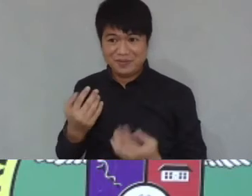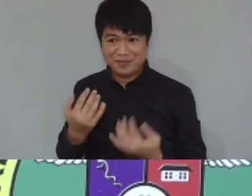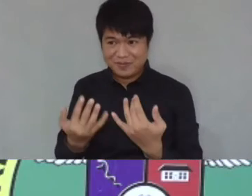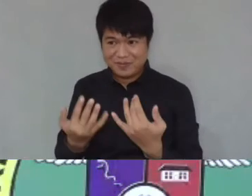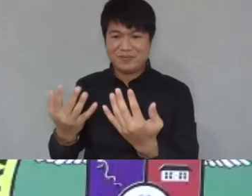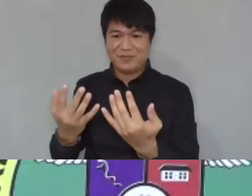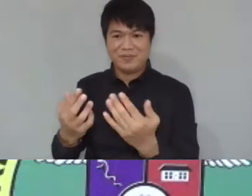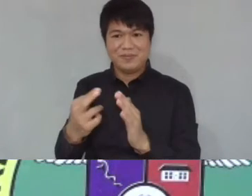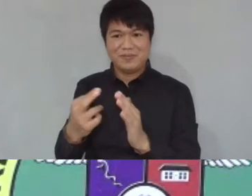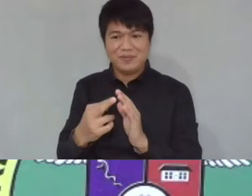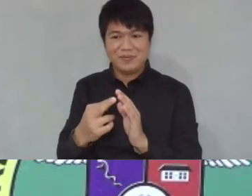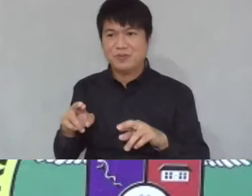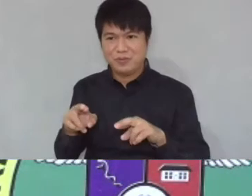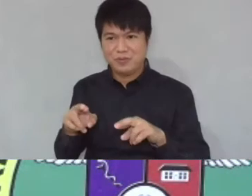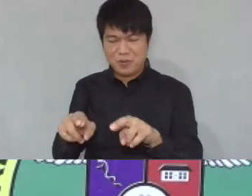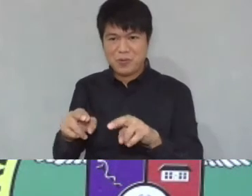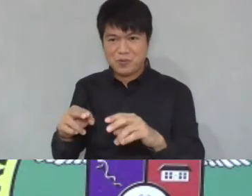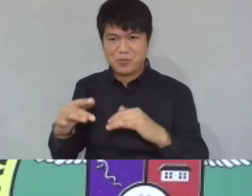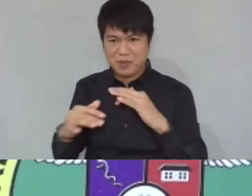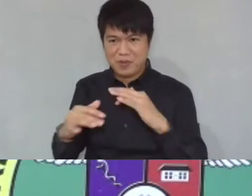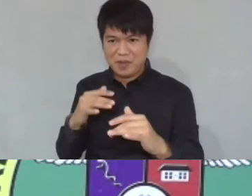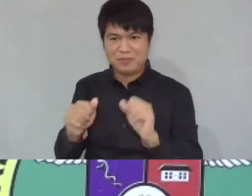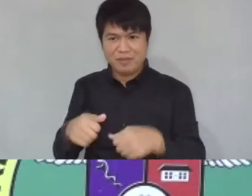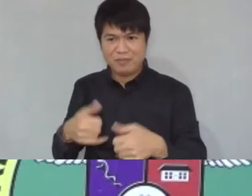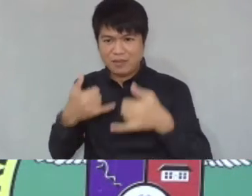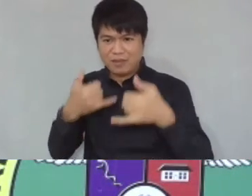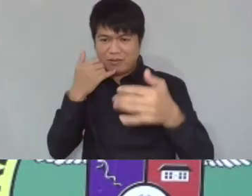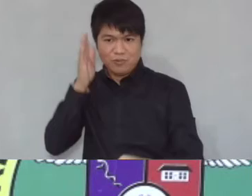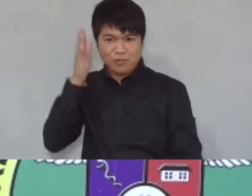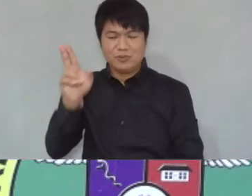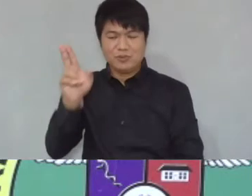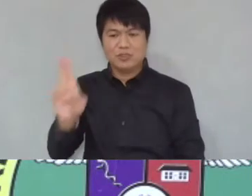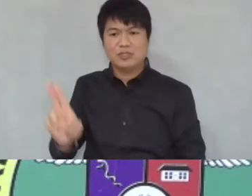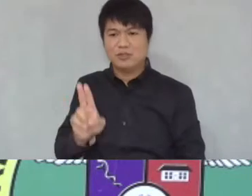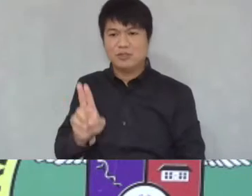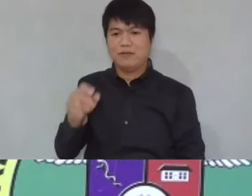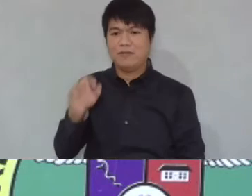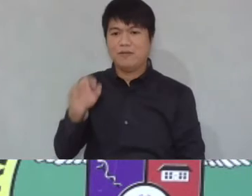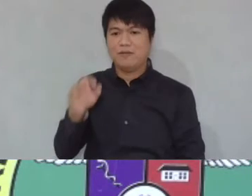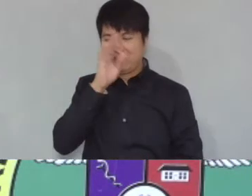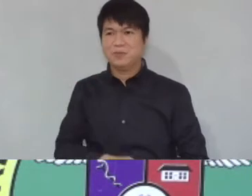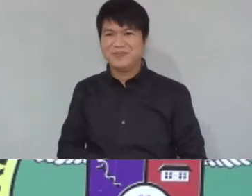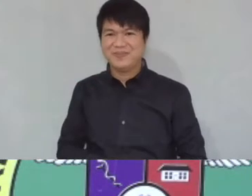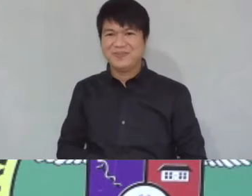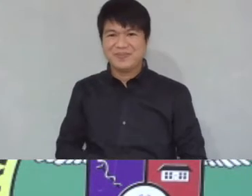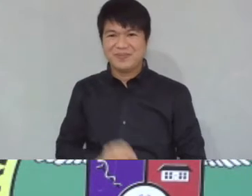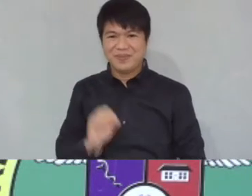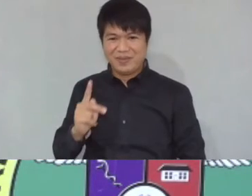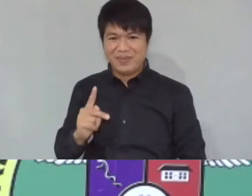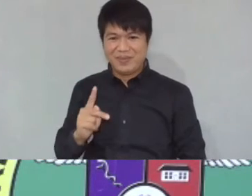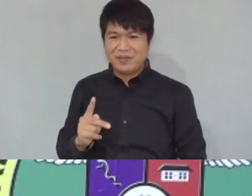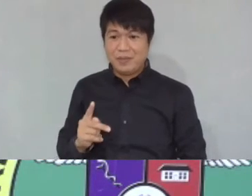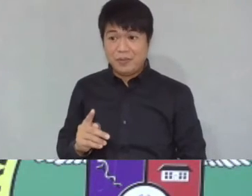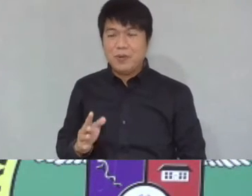out the roadmap for a telehealth-enabled future for all Filipinos. Okay? Oh, by